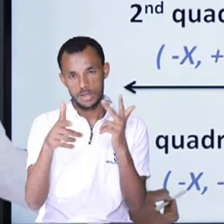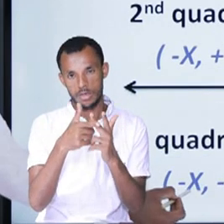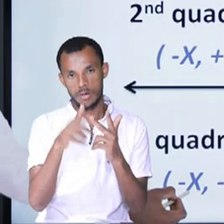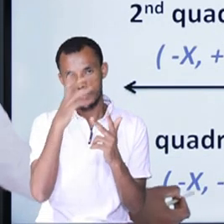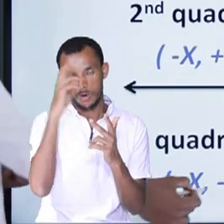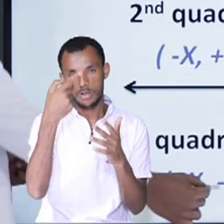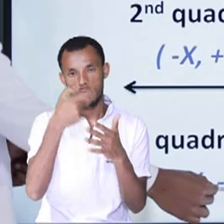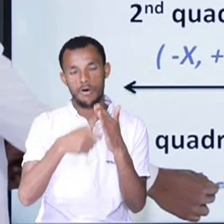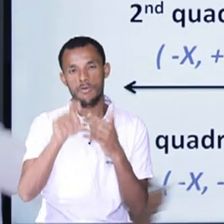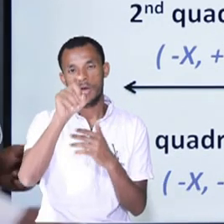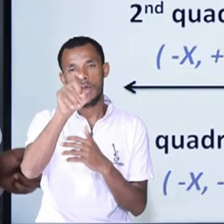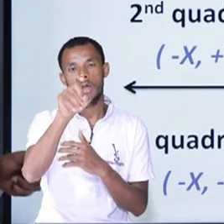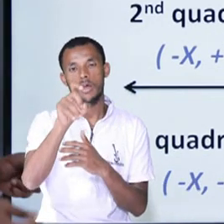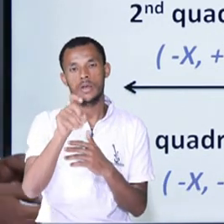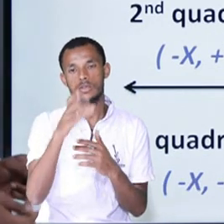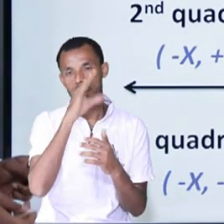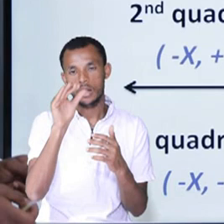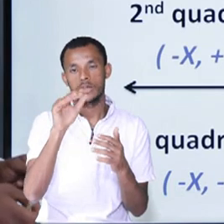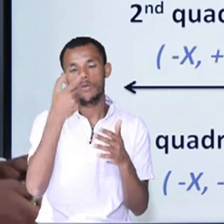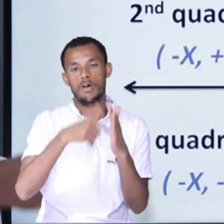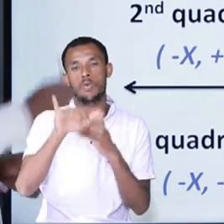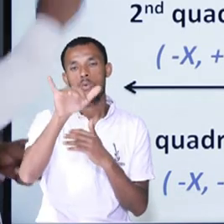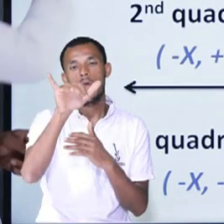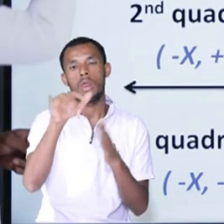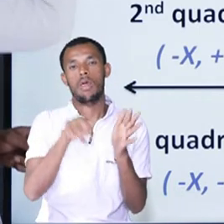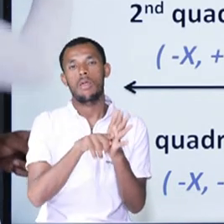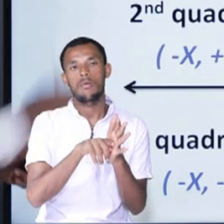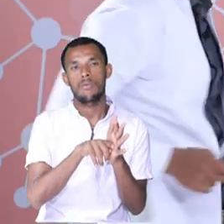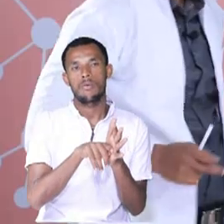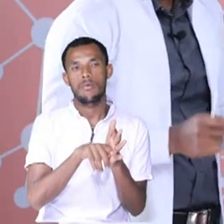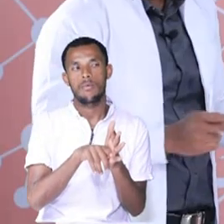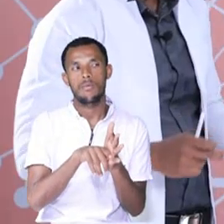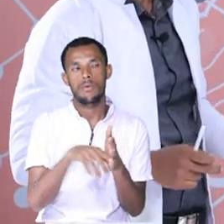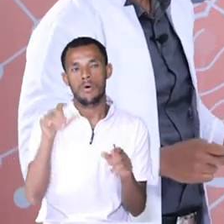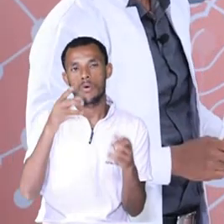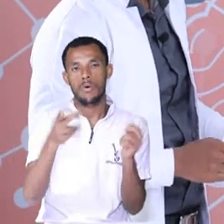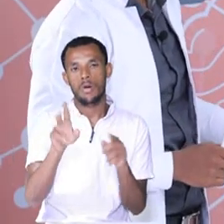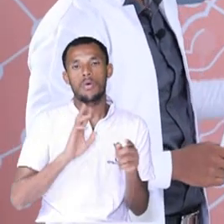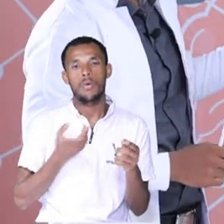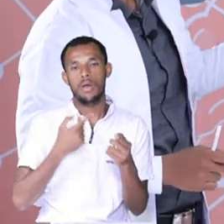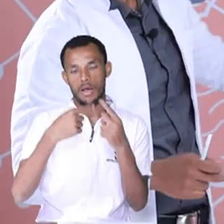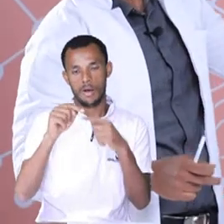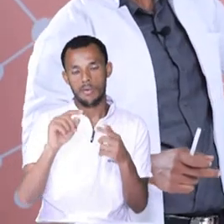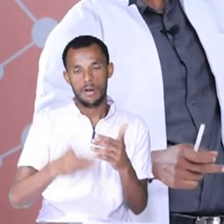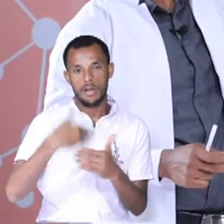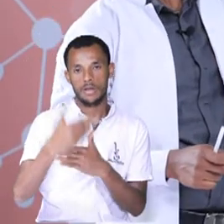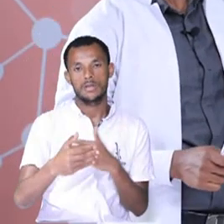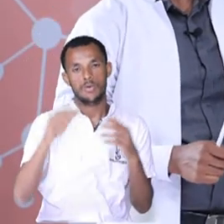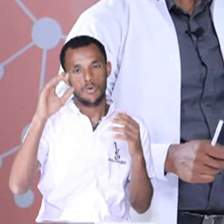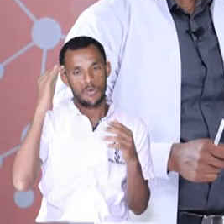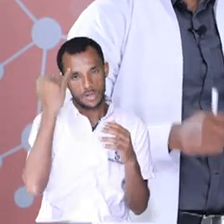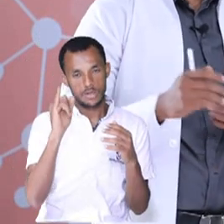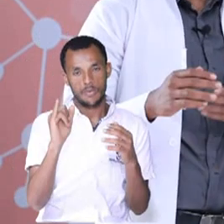because the value of x and the value of y are negative. So When you come to the next concept, it's coordinate